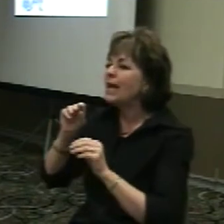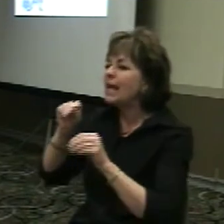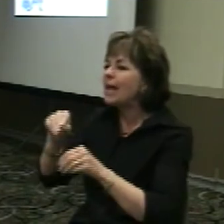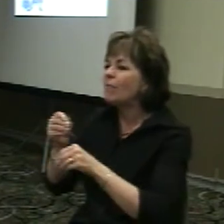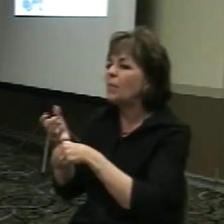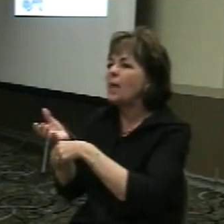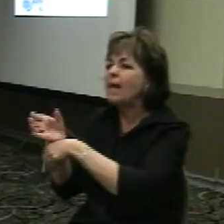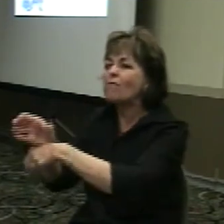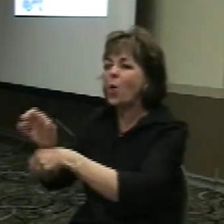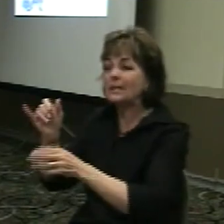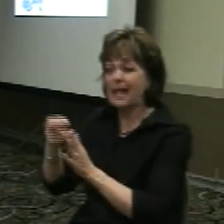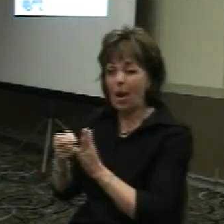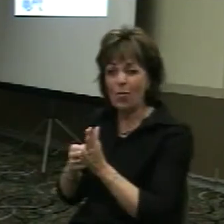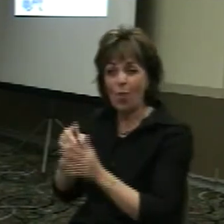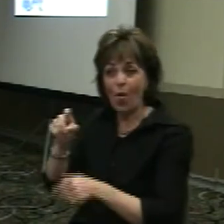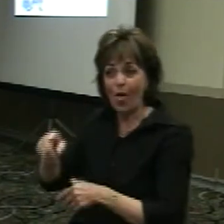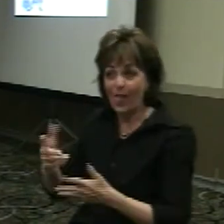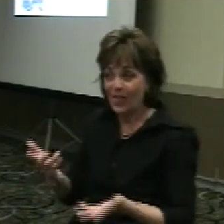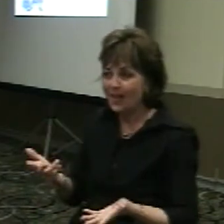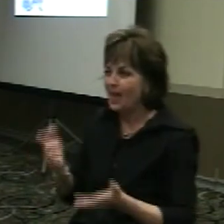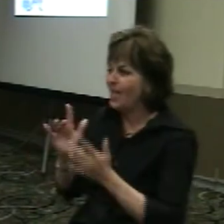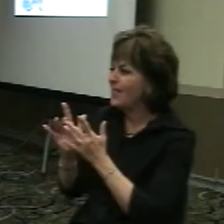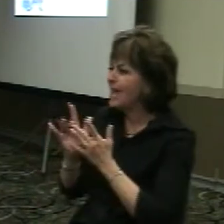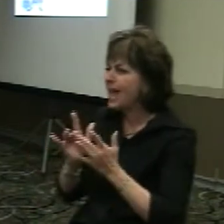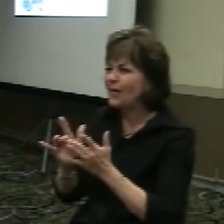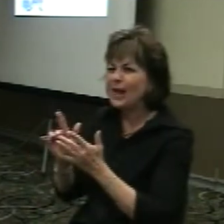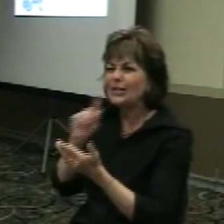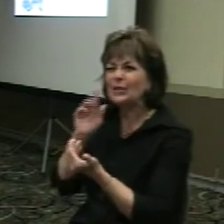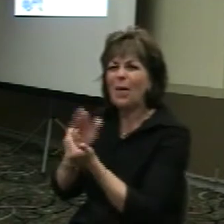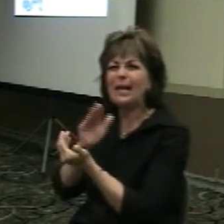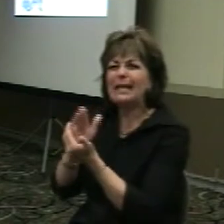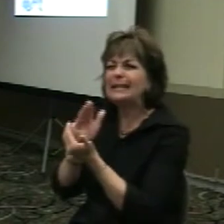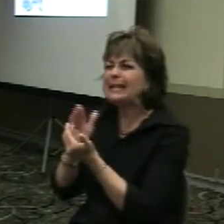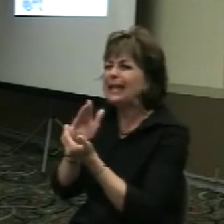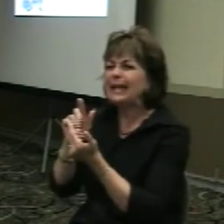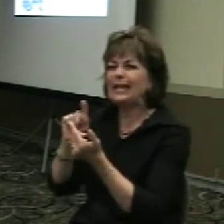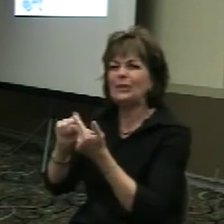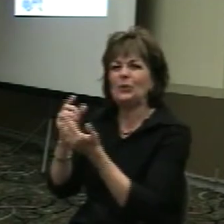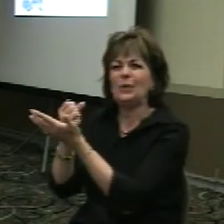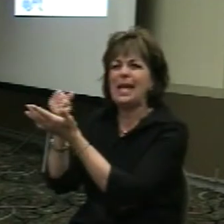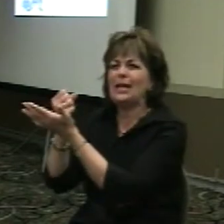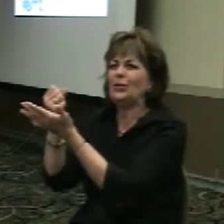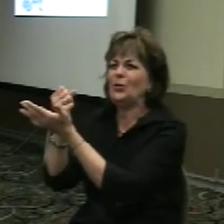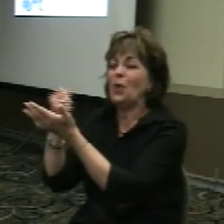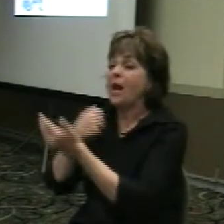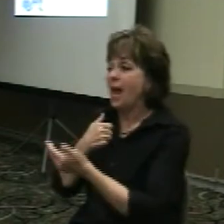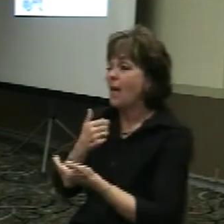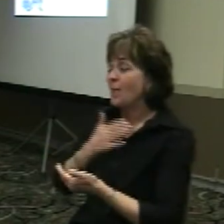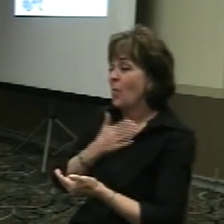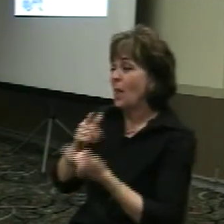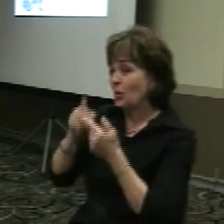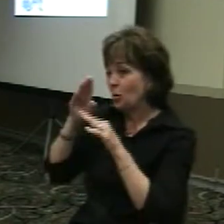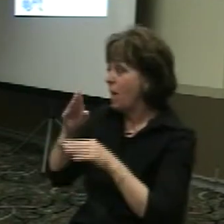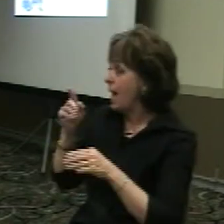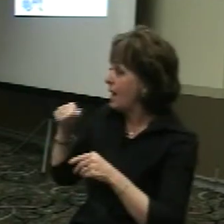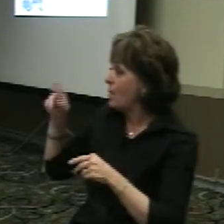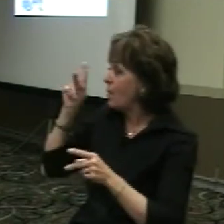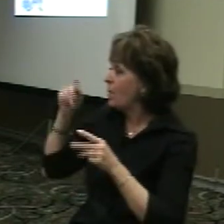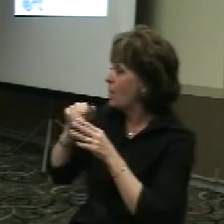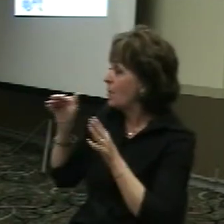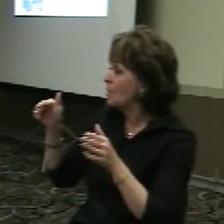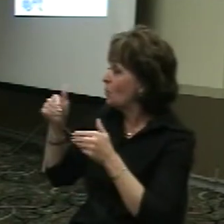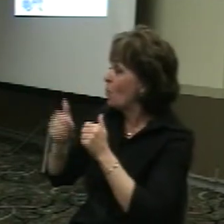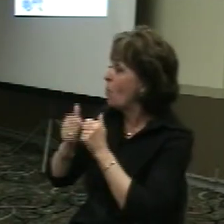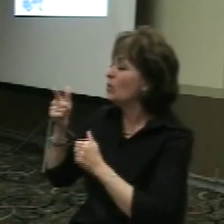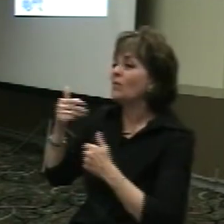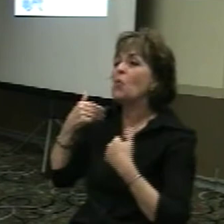actually enforce that rule? The internet is so easy to get to, and I would be willing to bet you that the people in this room,